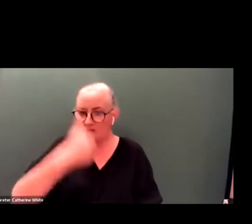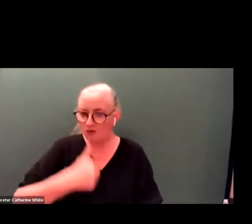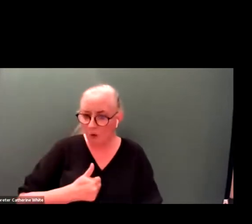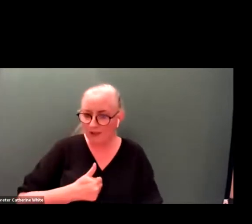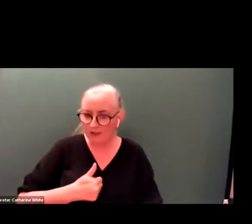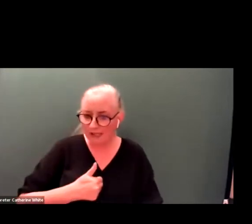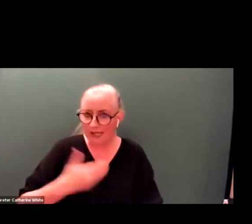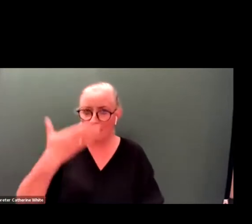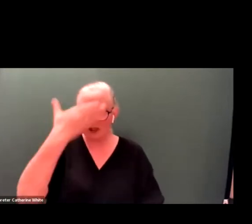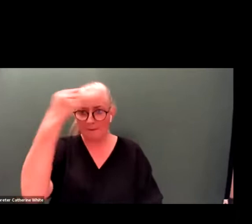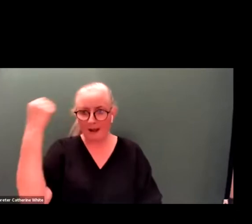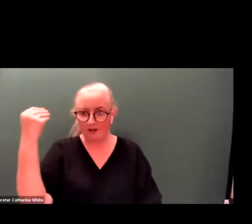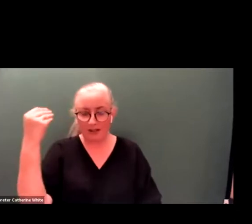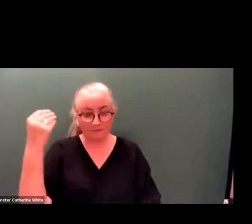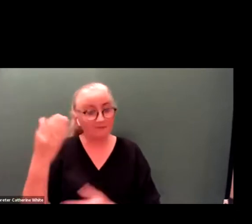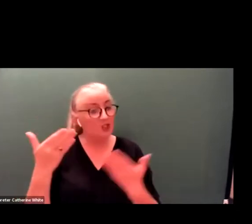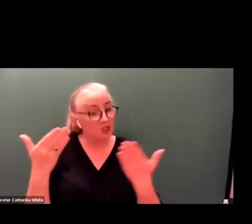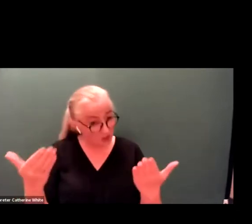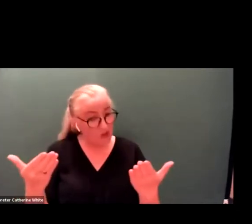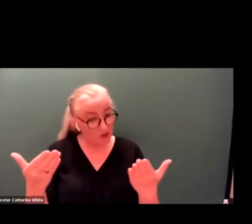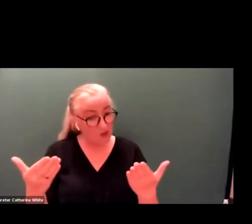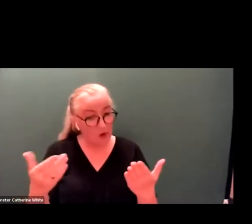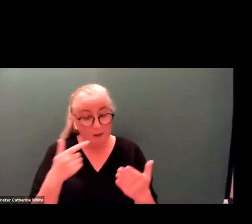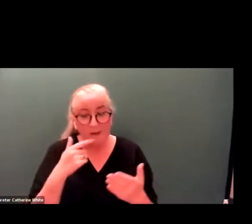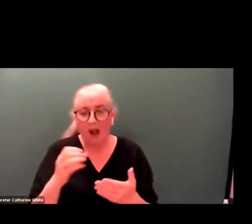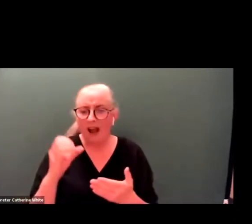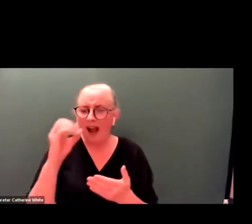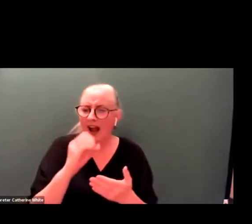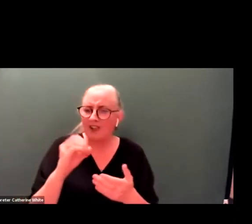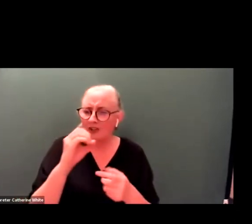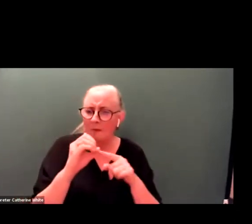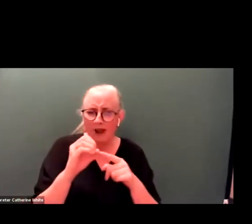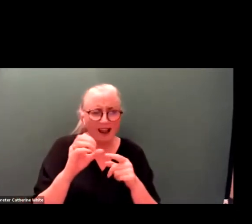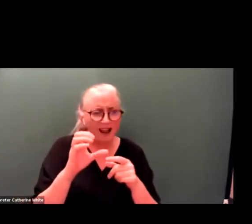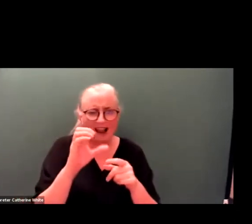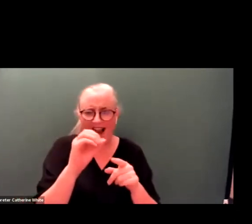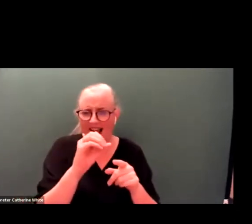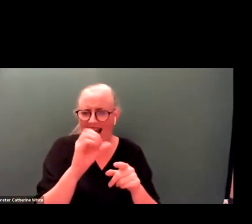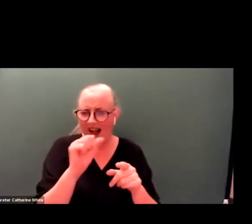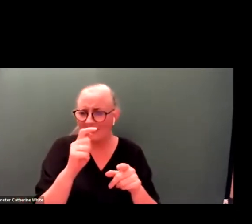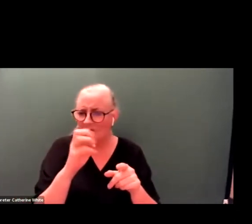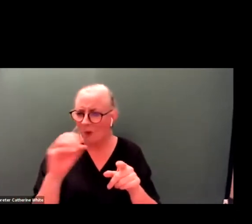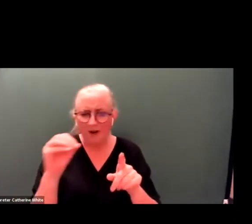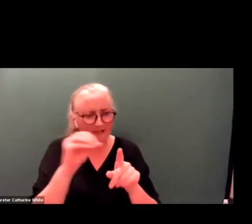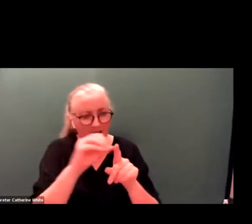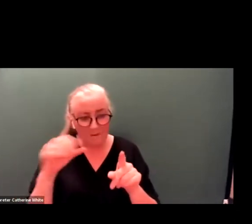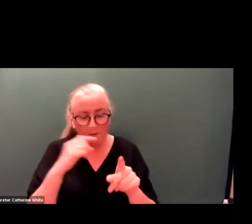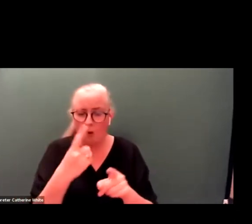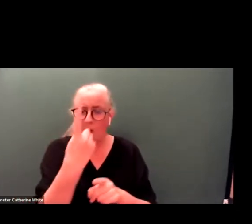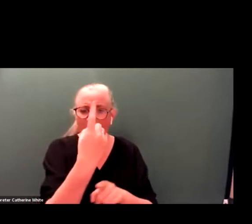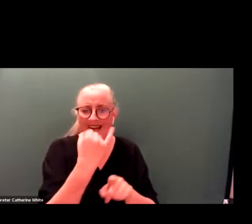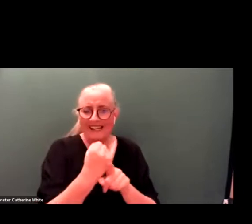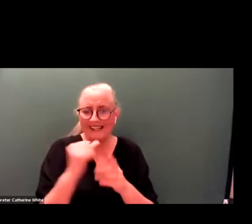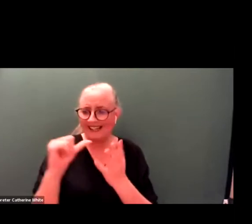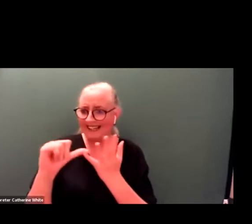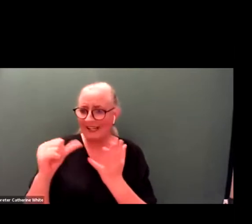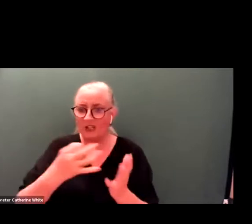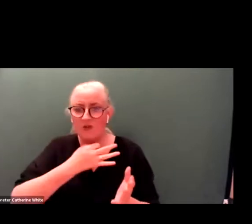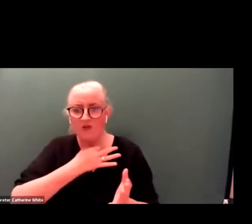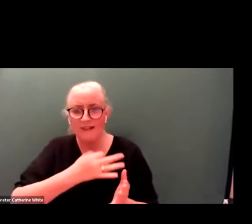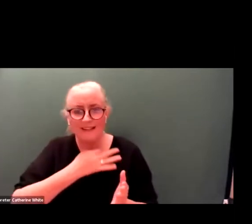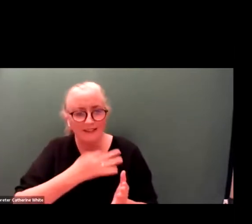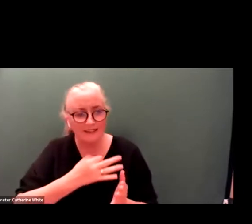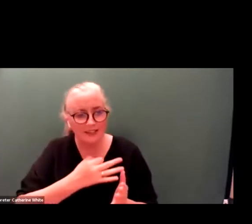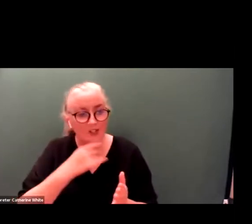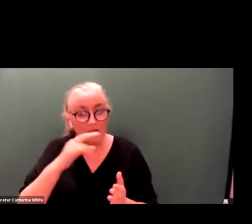and dementia. So in terms of osteoporotic fractures, women have a 1 in 6 lifetime risk of a hip fracture. So they have